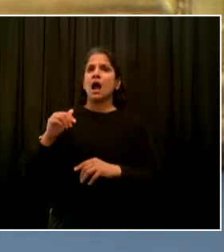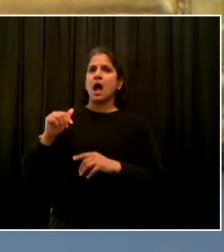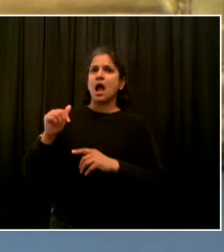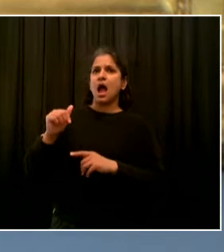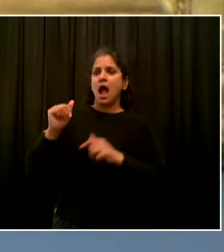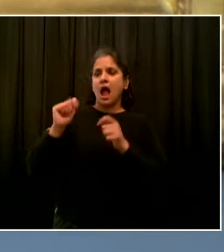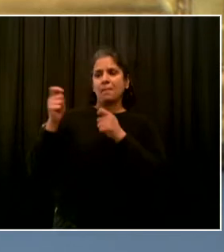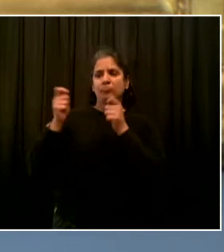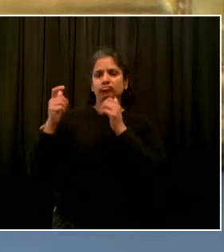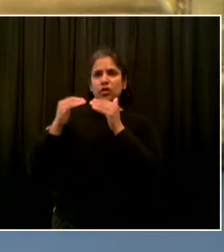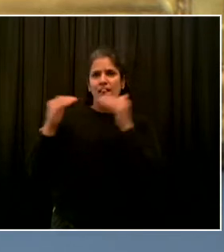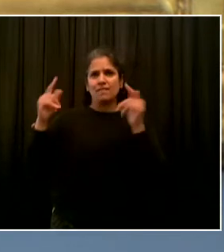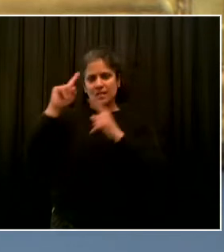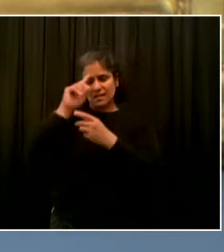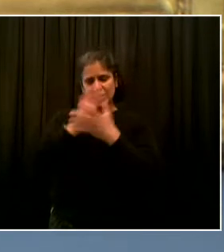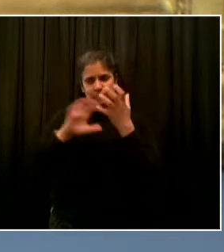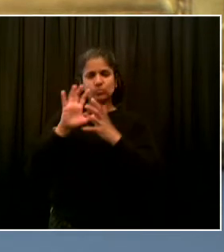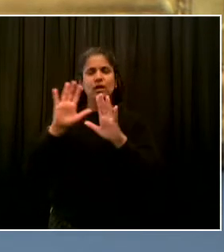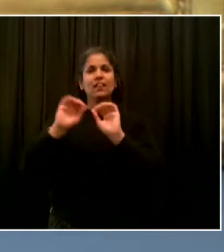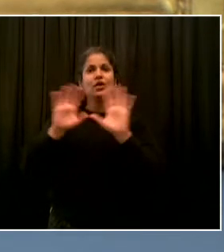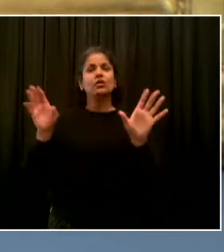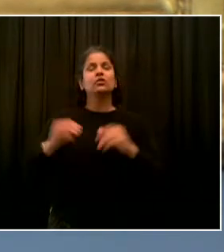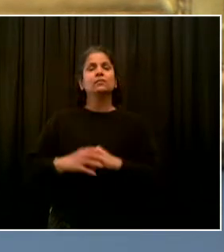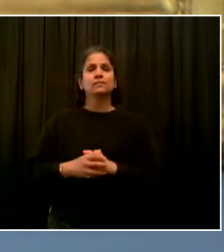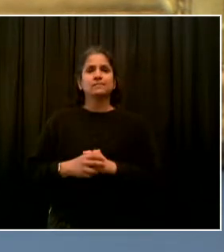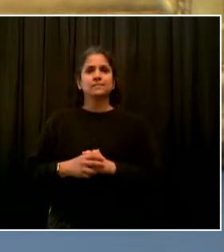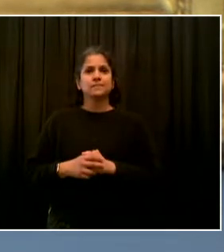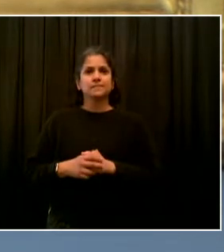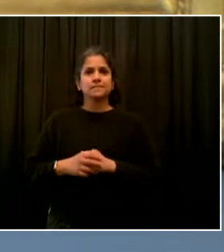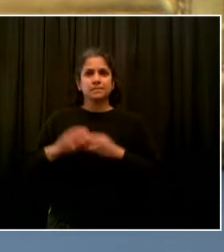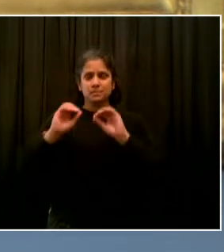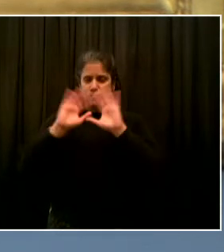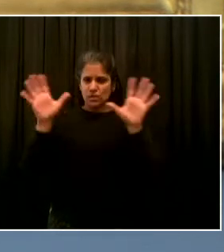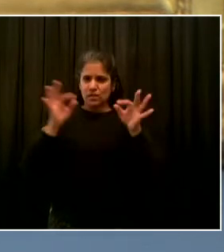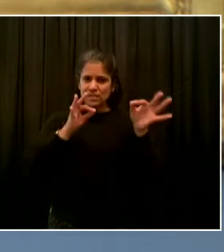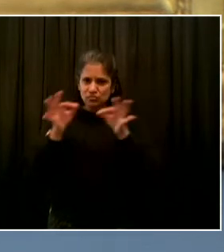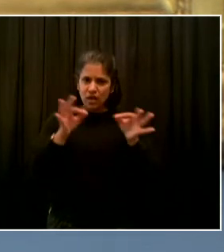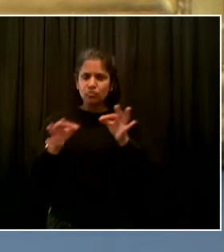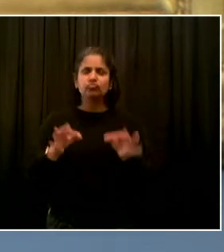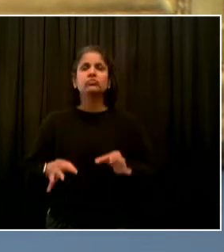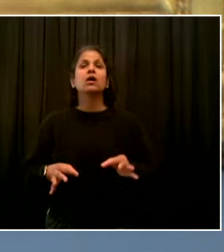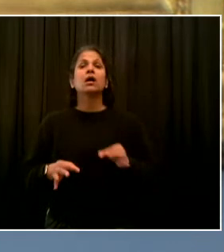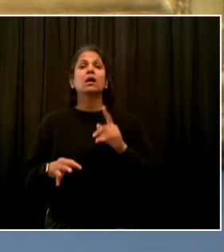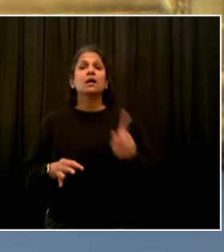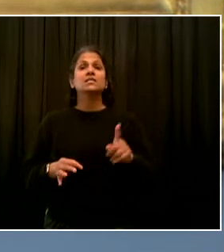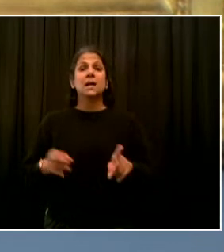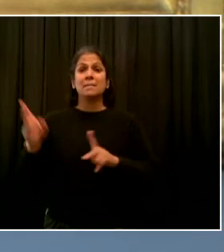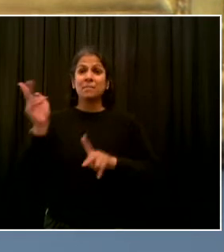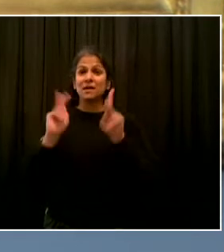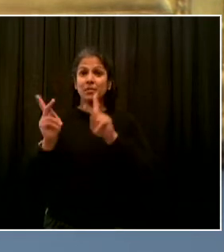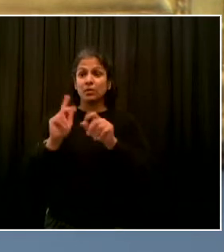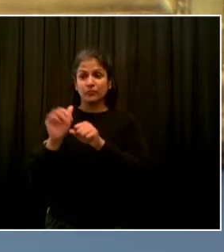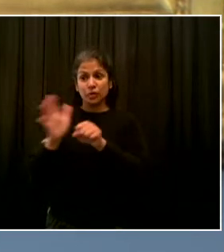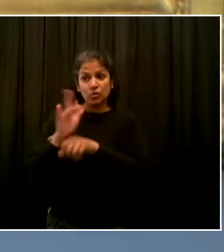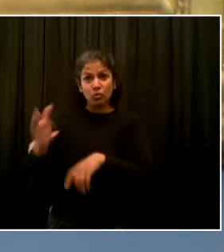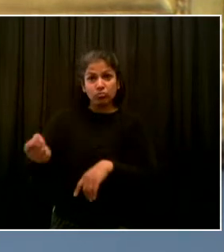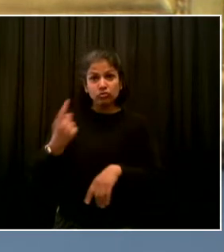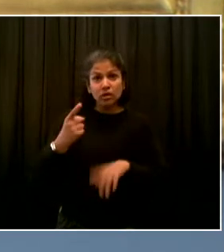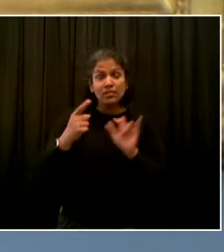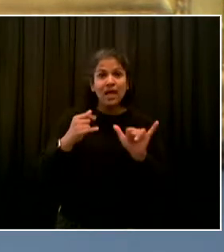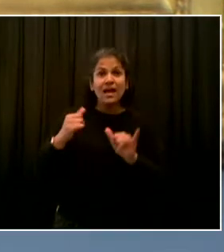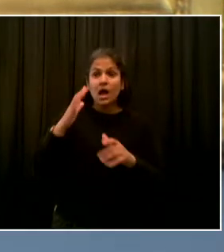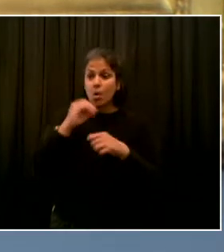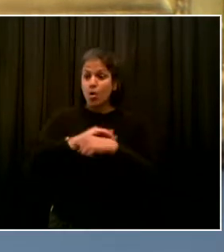clear. I give very clear directions so that people can understand exactly what's happening. Now,